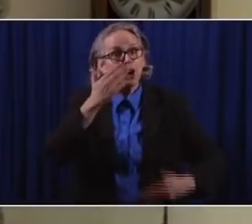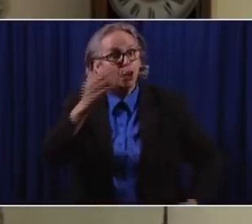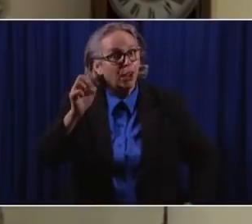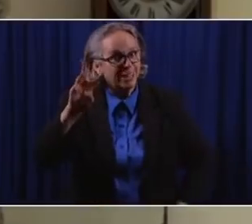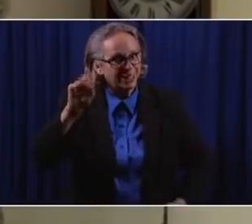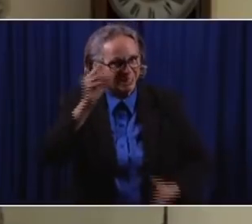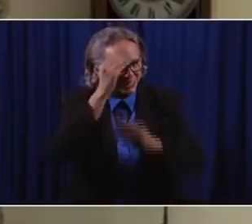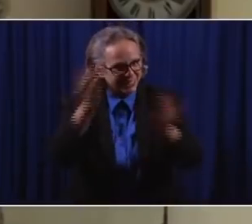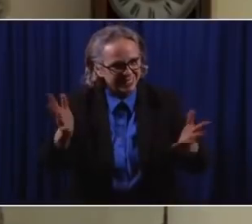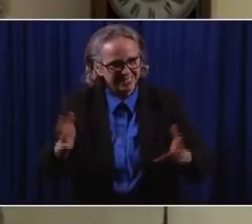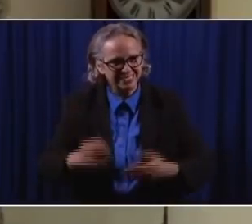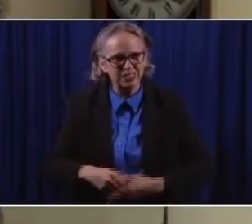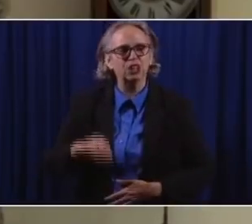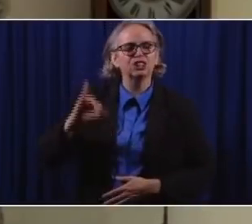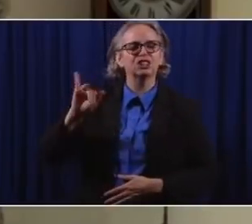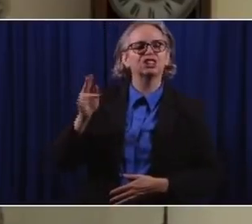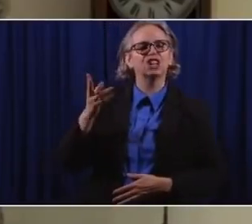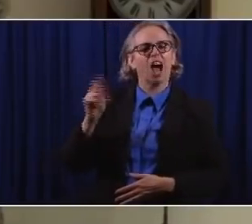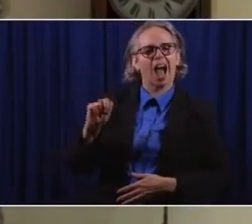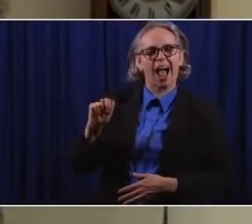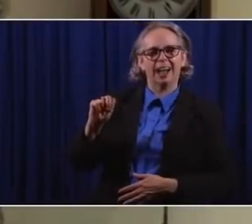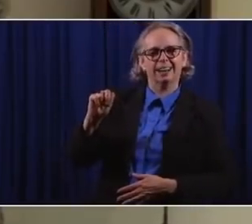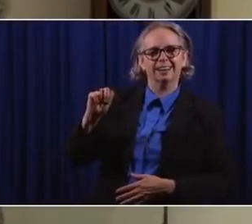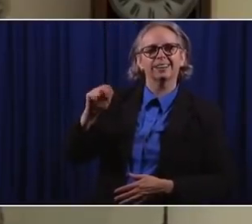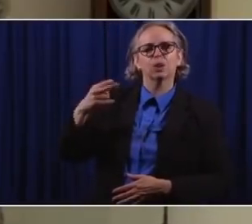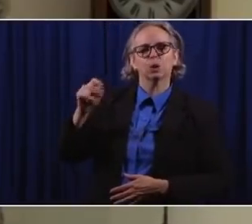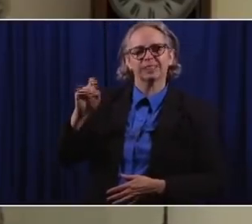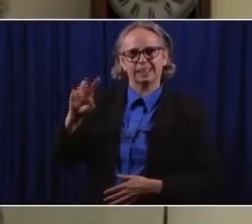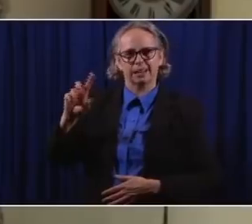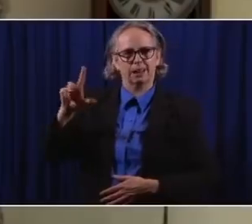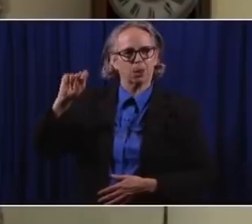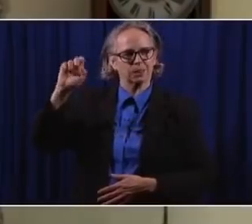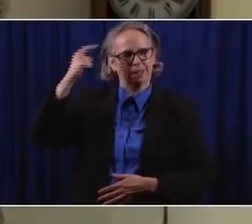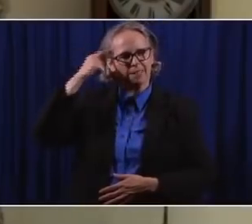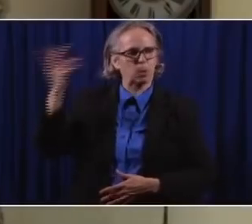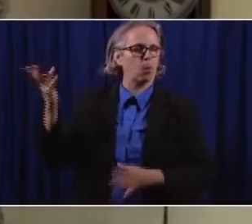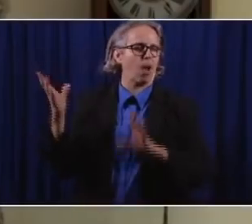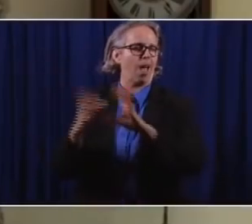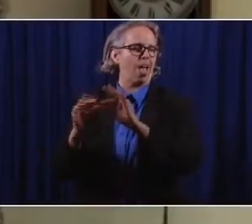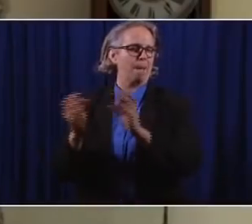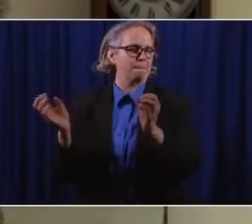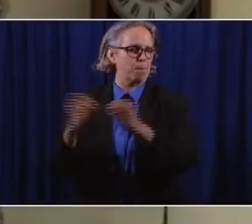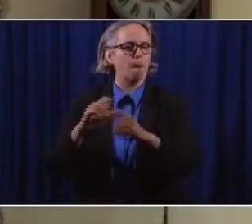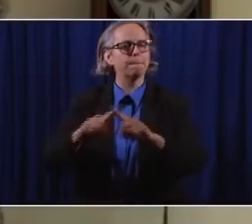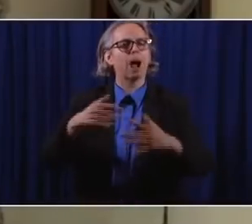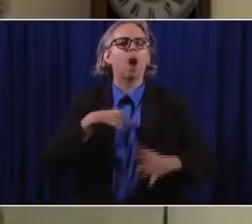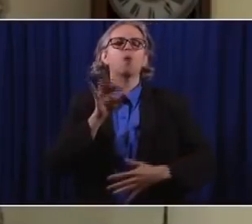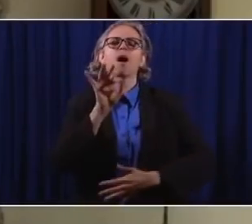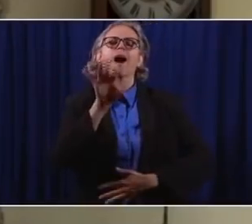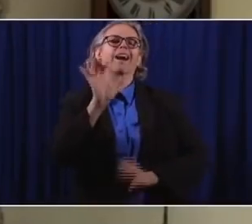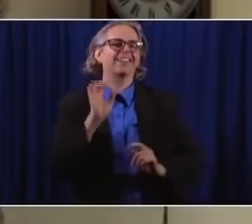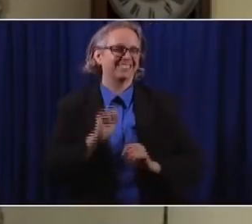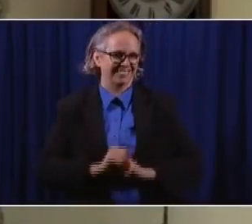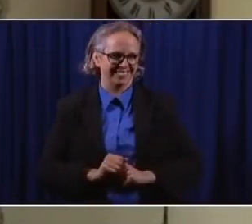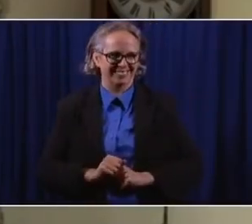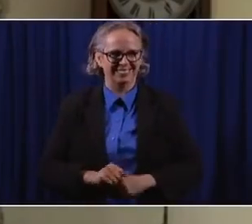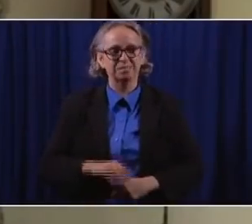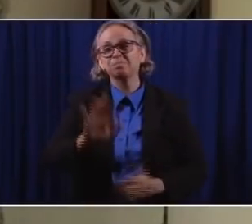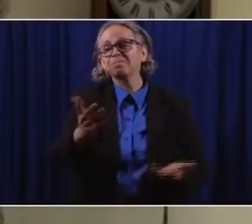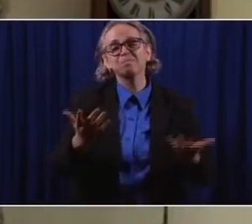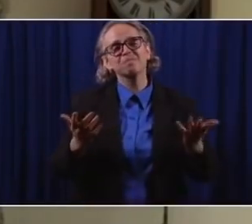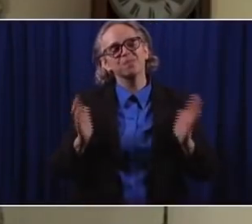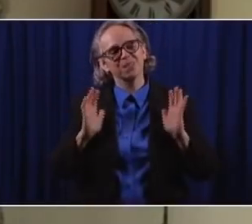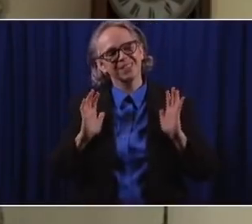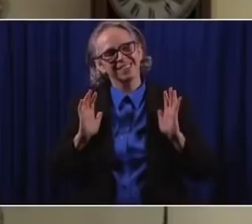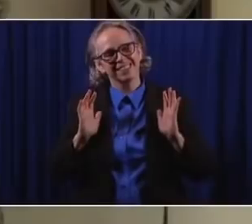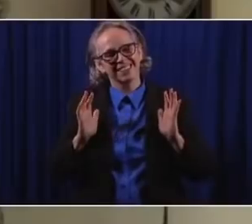to give you a little good news. Actually, I'm going to let our Director of Aging,